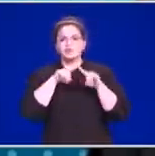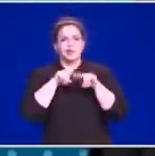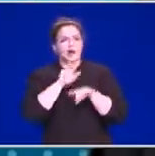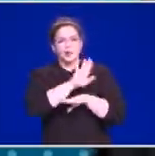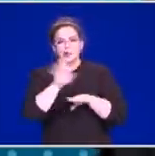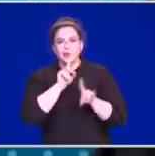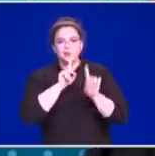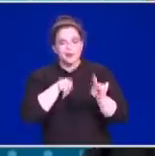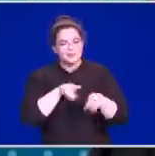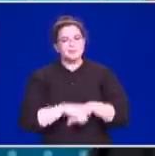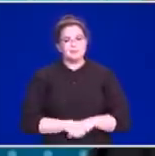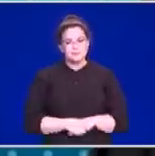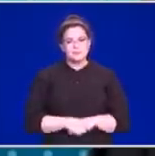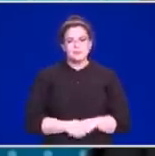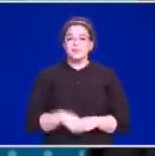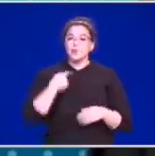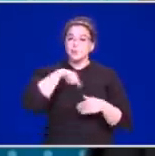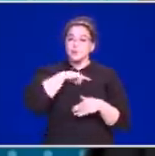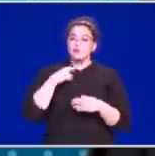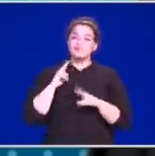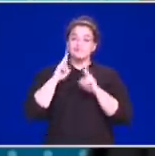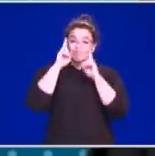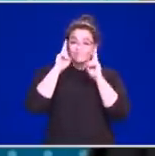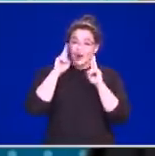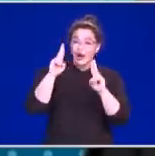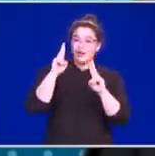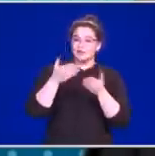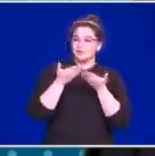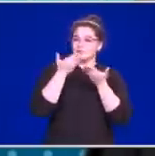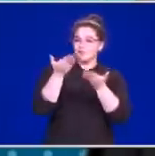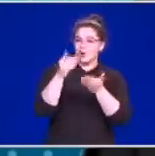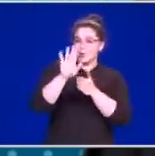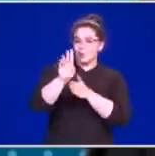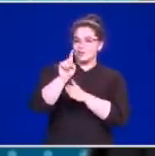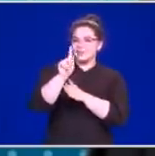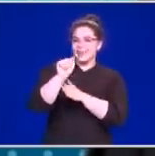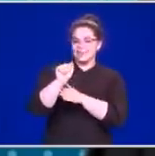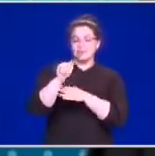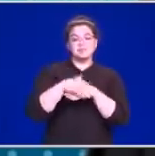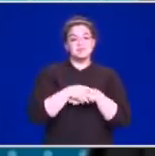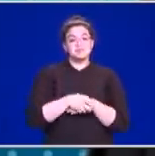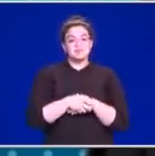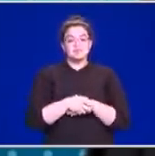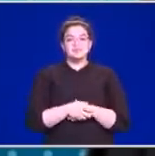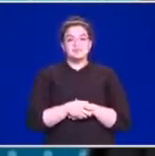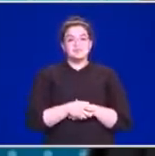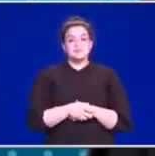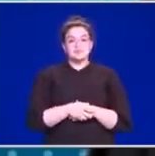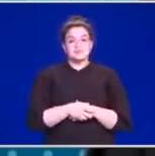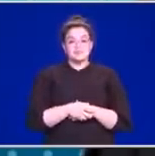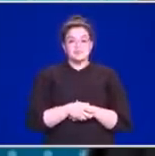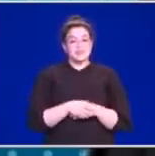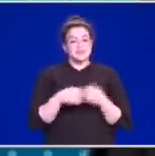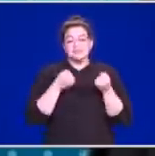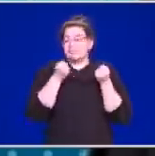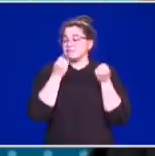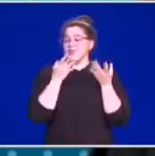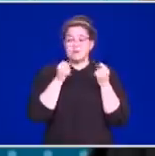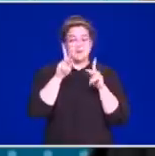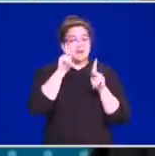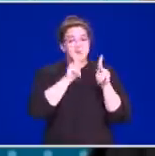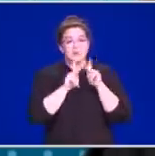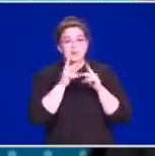2020 Census. We are honored to be able to return your data to you, and it goes without saying that it took the efforts of many